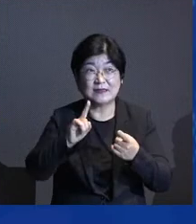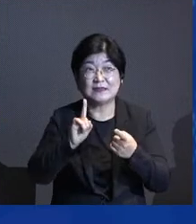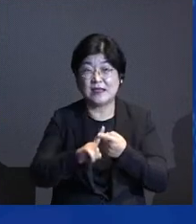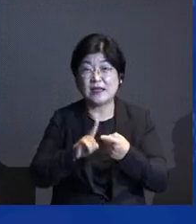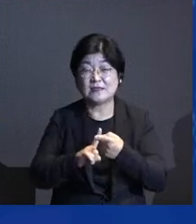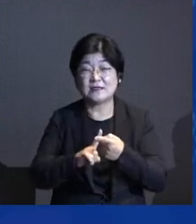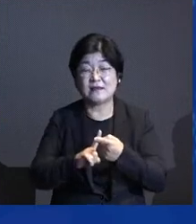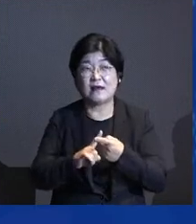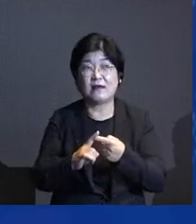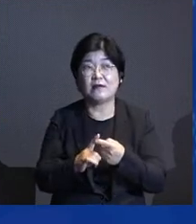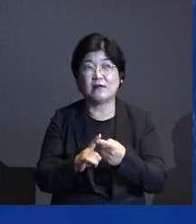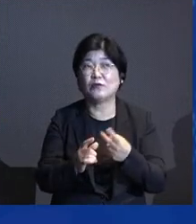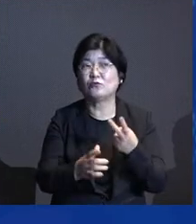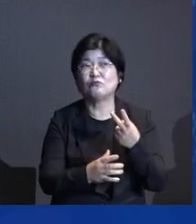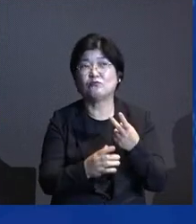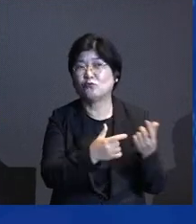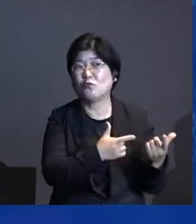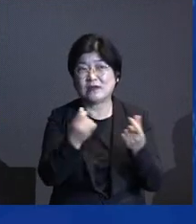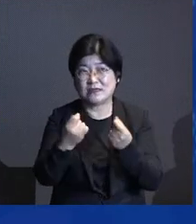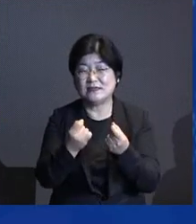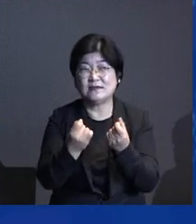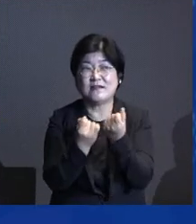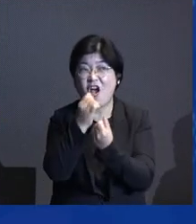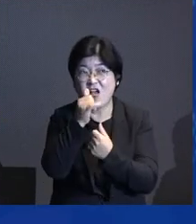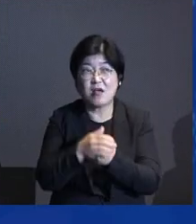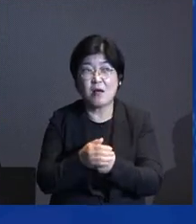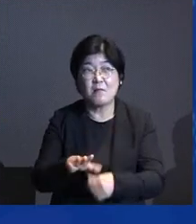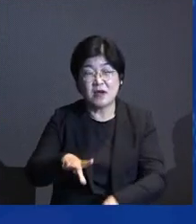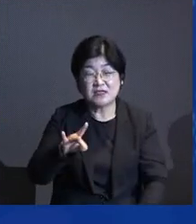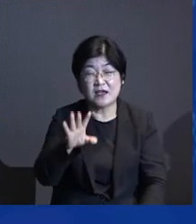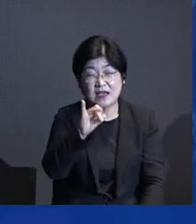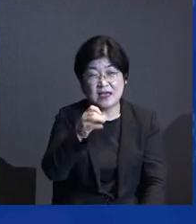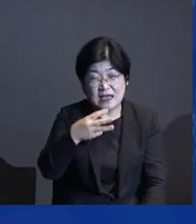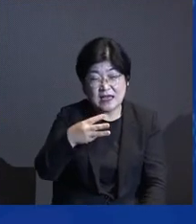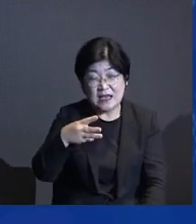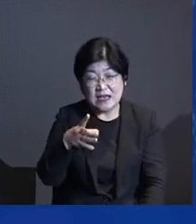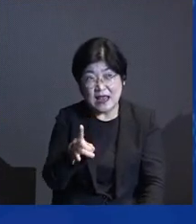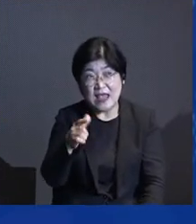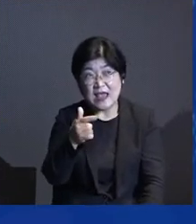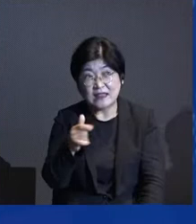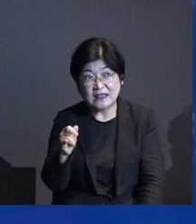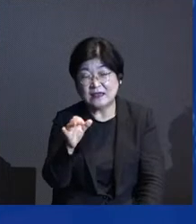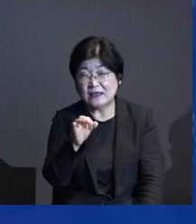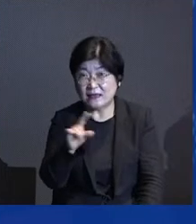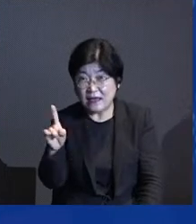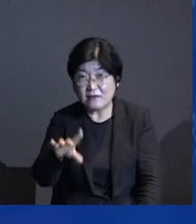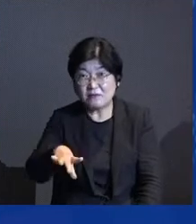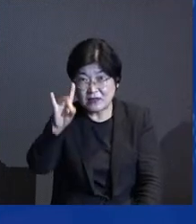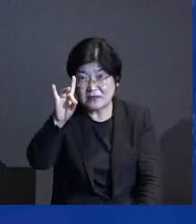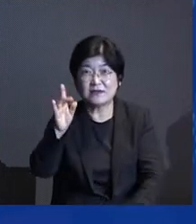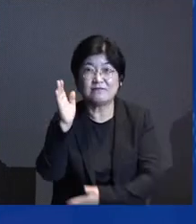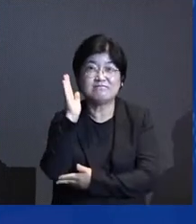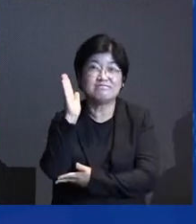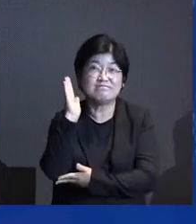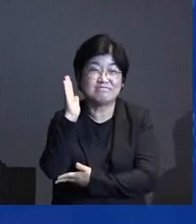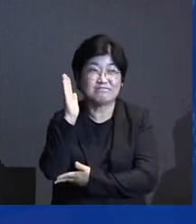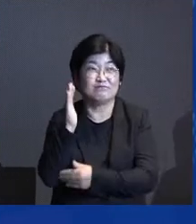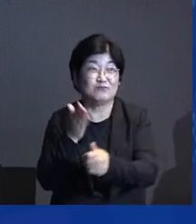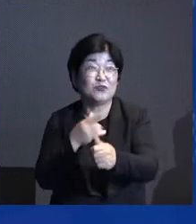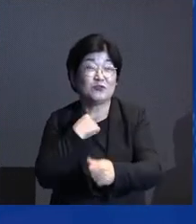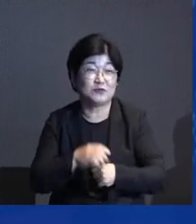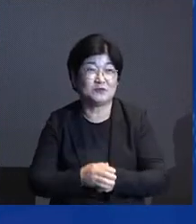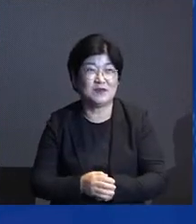Ms. Ilenia Gheno, who has been a research project manager in AG Platform